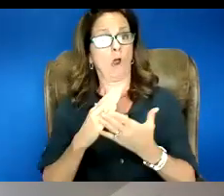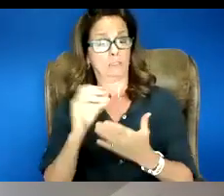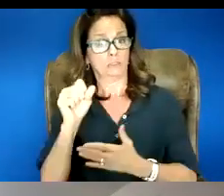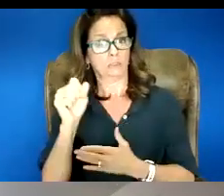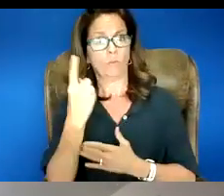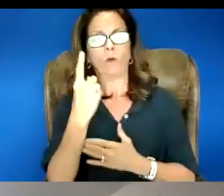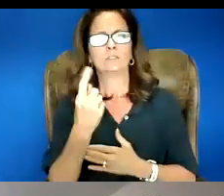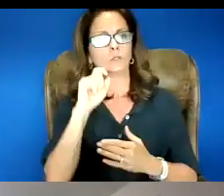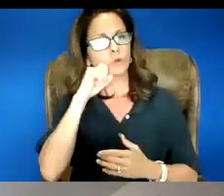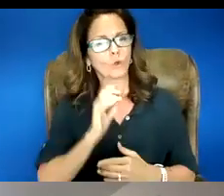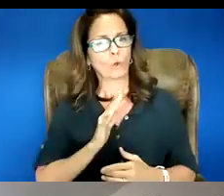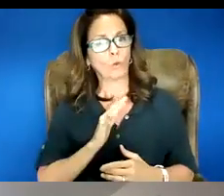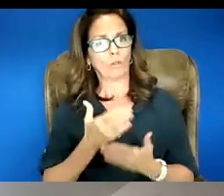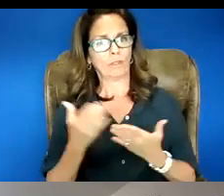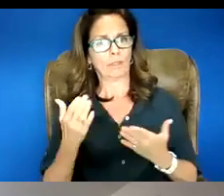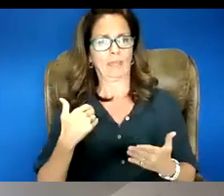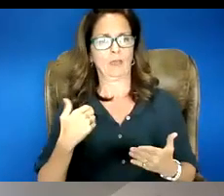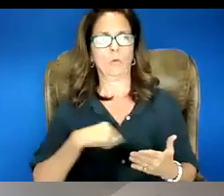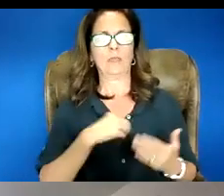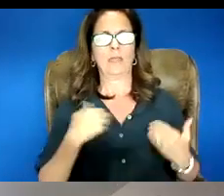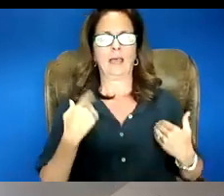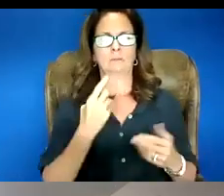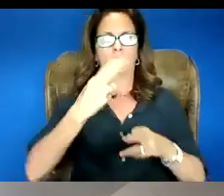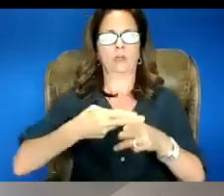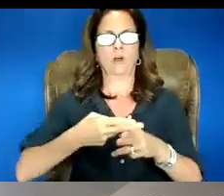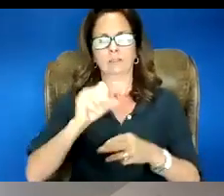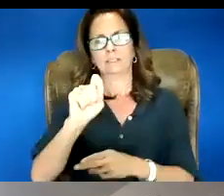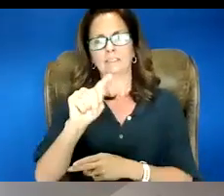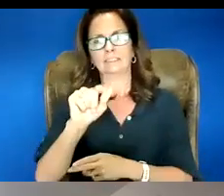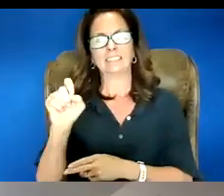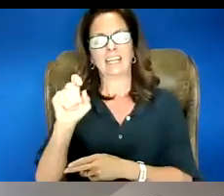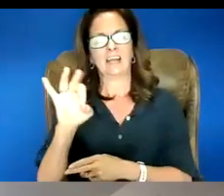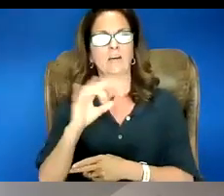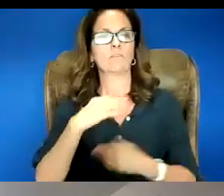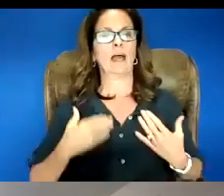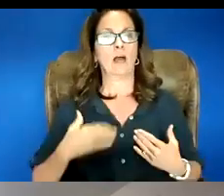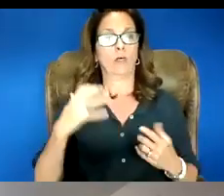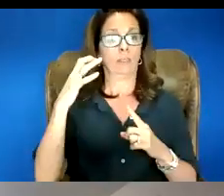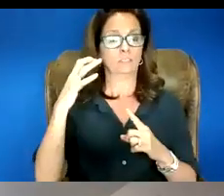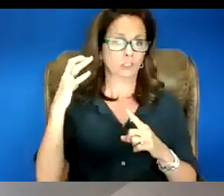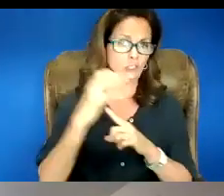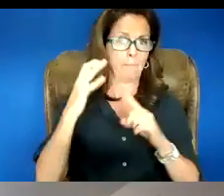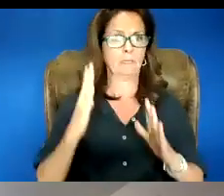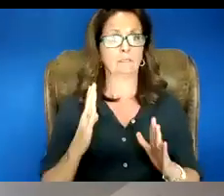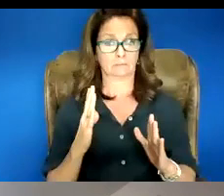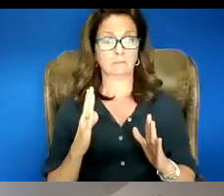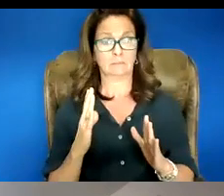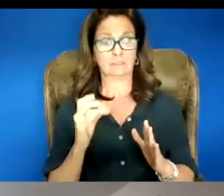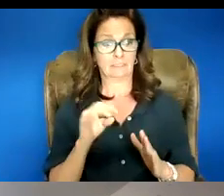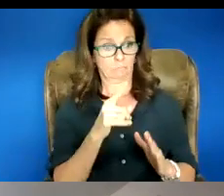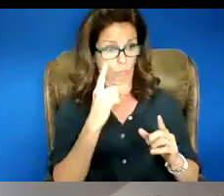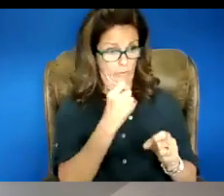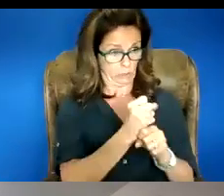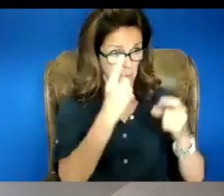we call the State of Health Champion. So if you're a successful completer of the program, we're going to invite you